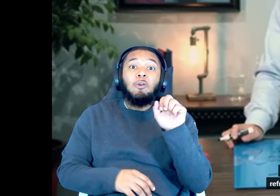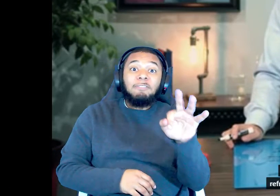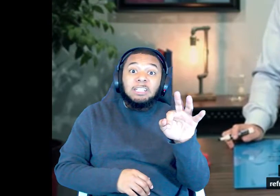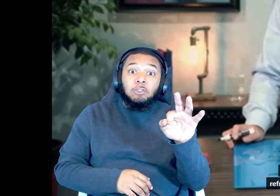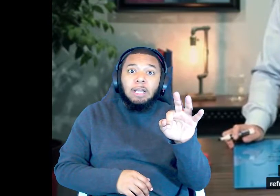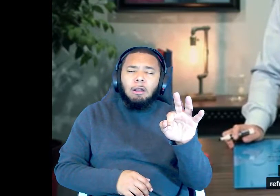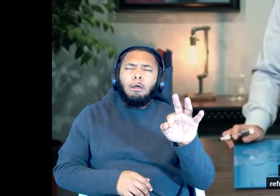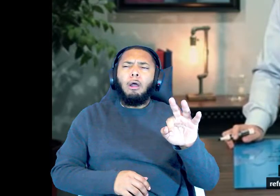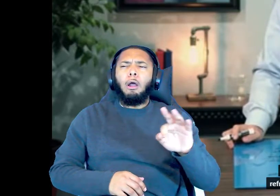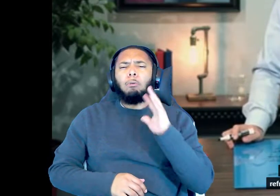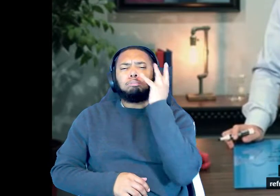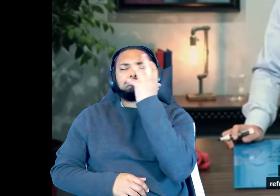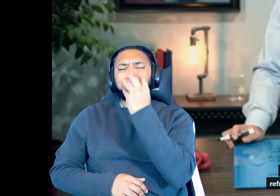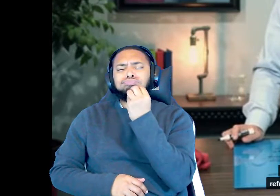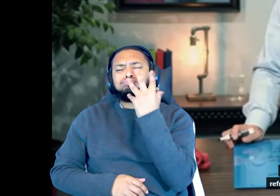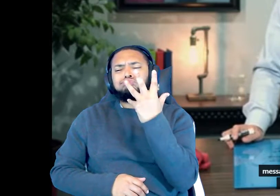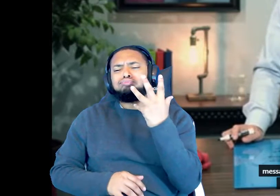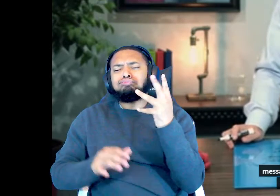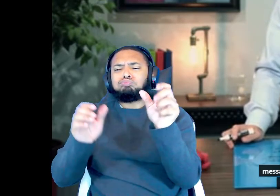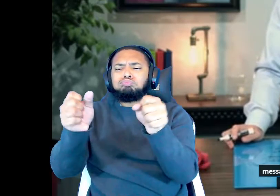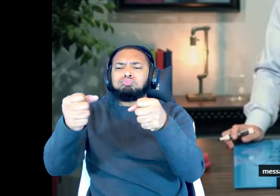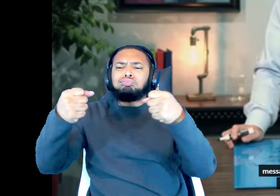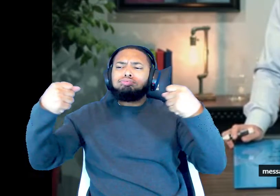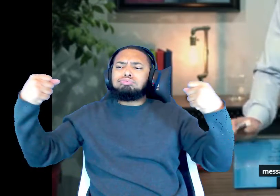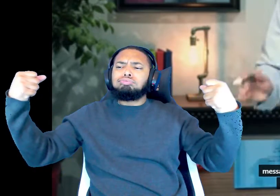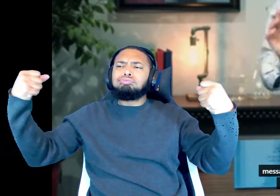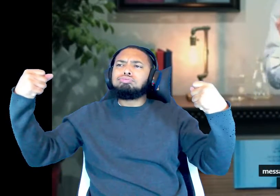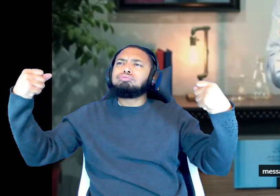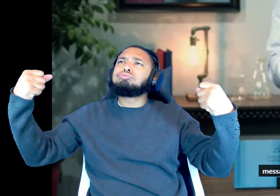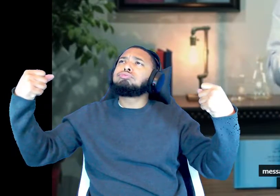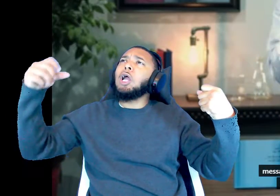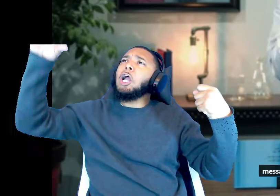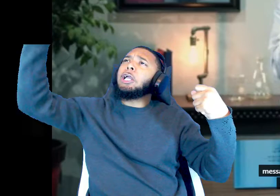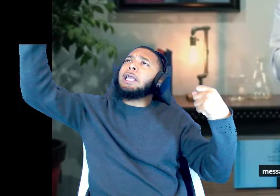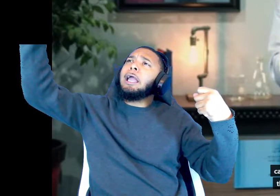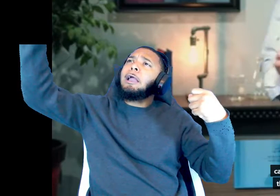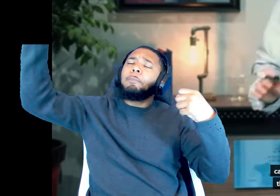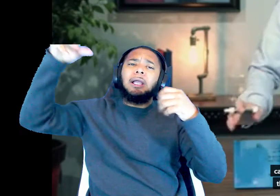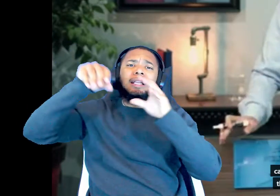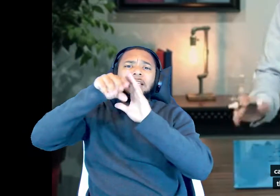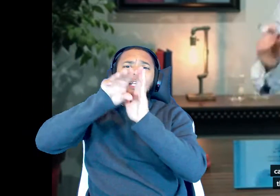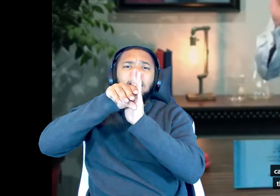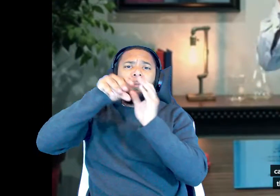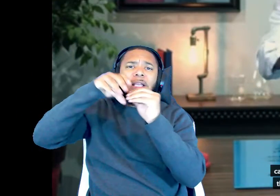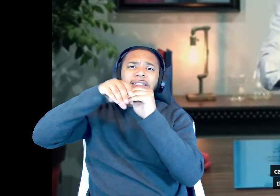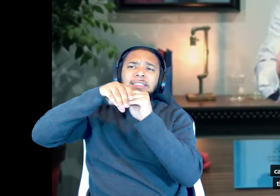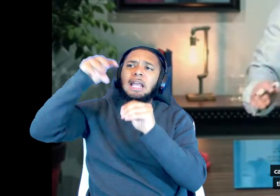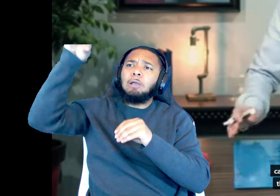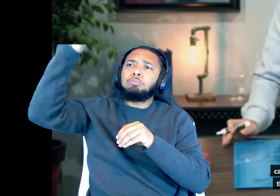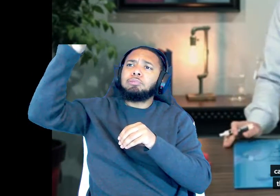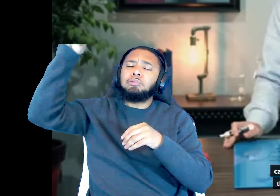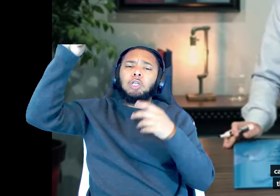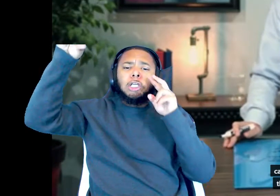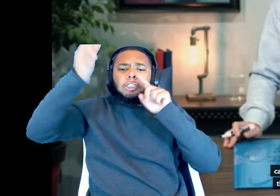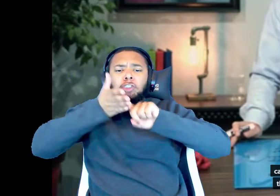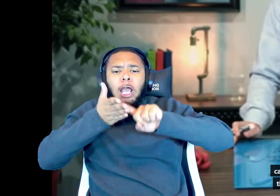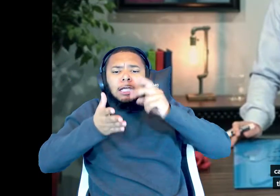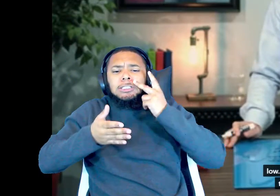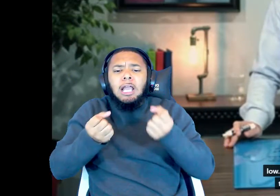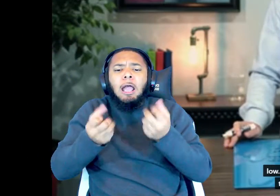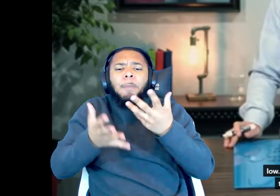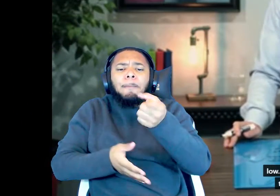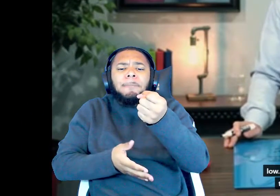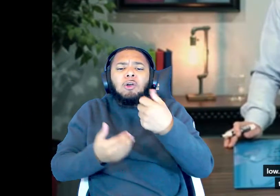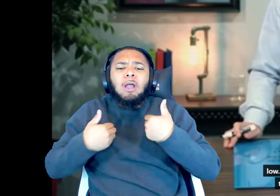smart refrigerators. So like send you a text message when you're out of milk because it has a camera inside and it can like look and see the level of the milk and be like, your milk